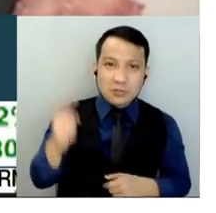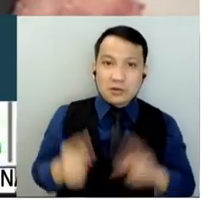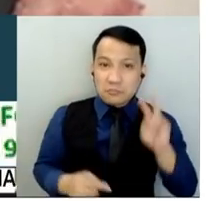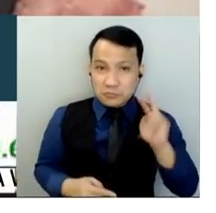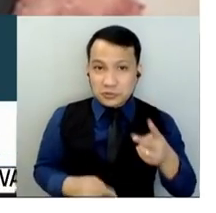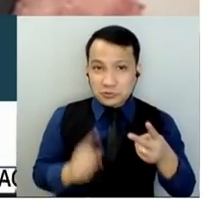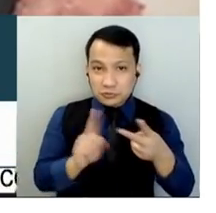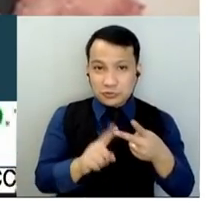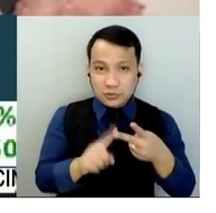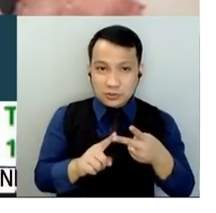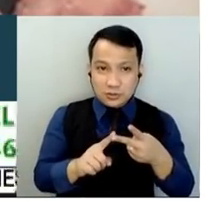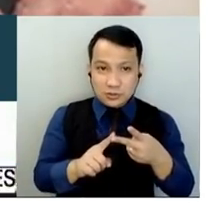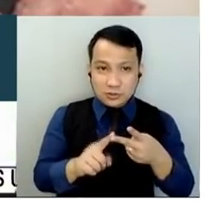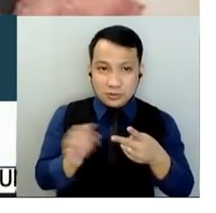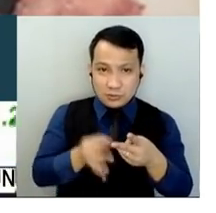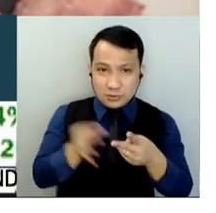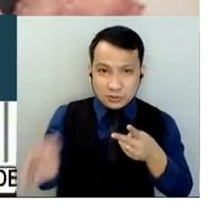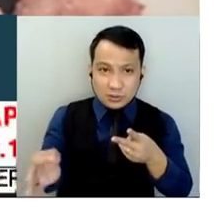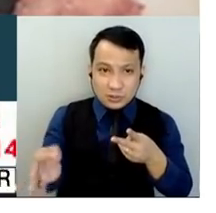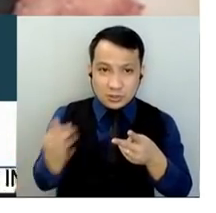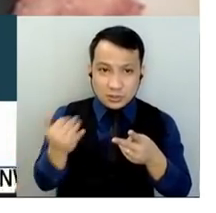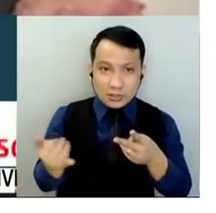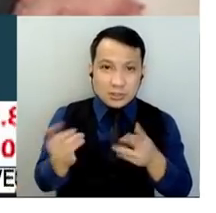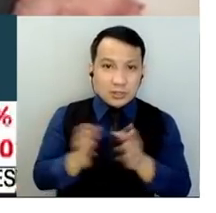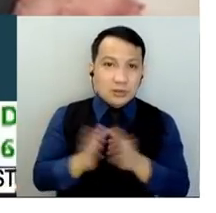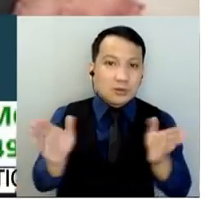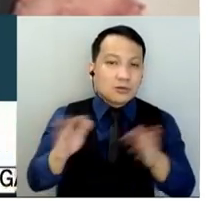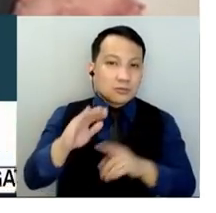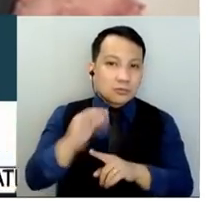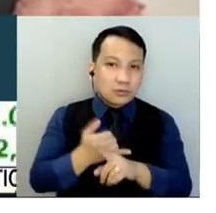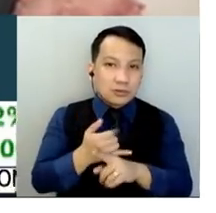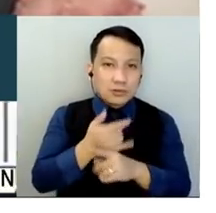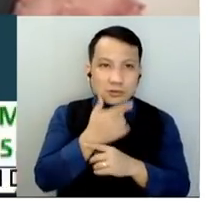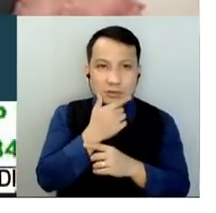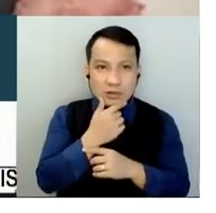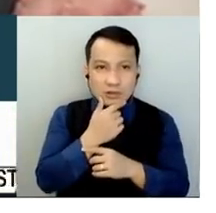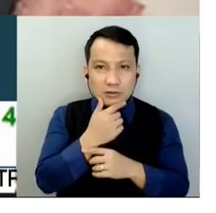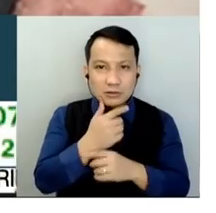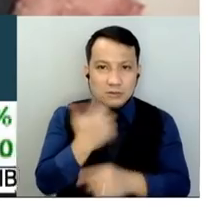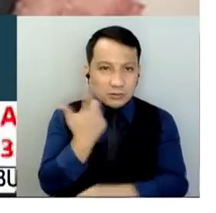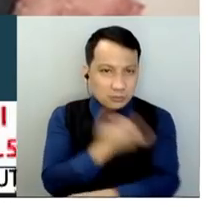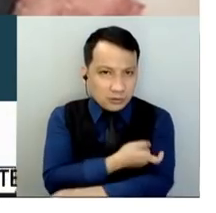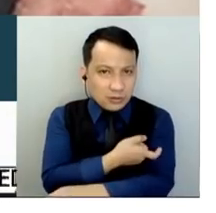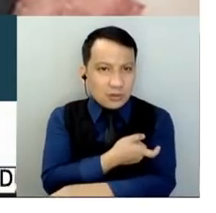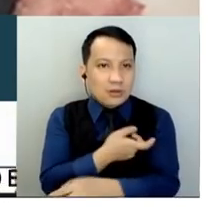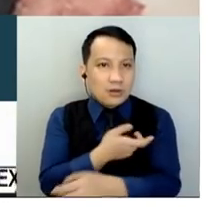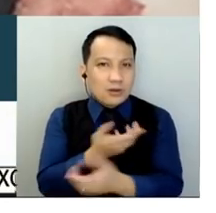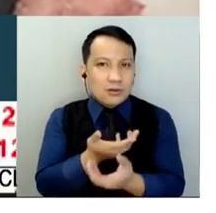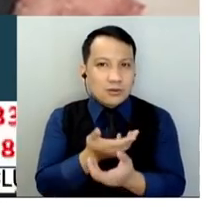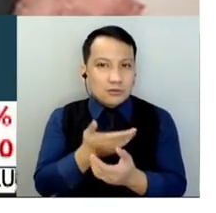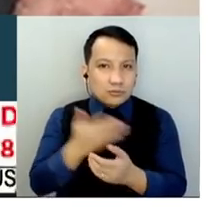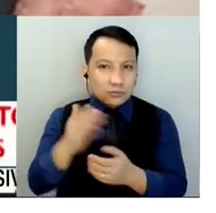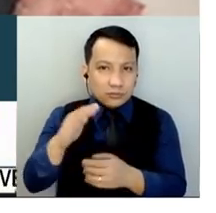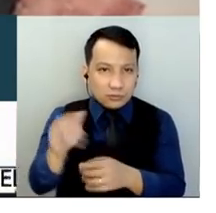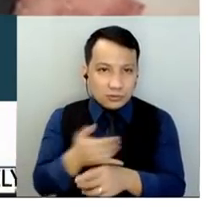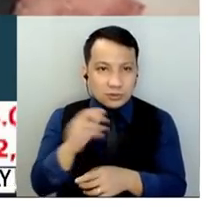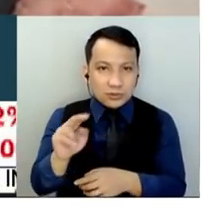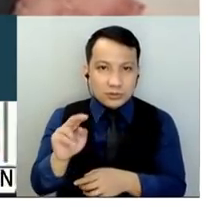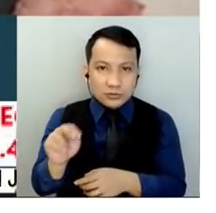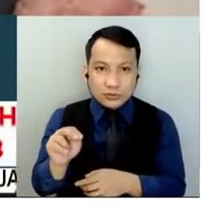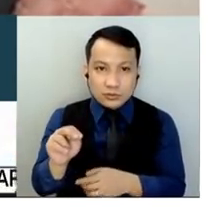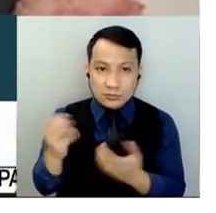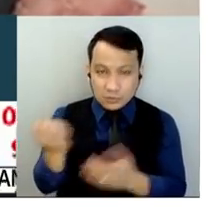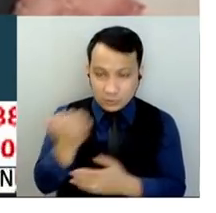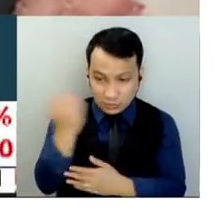then budget execution starts in January. Mm-hmm. So if you got vaccinated June and may